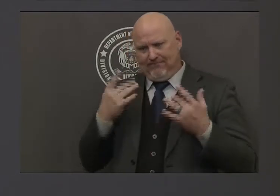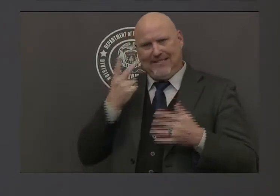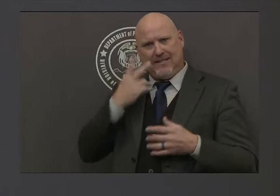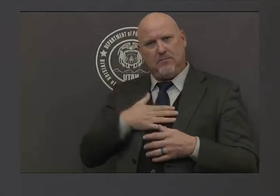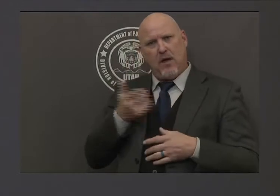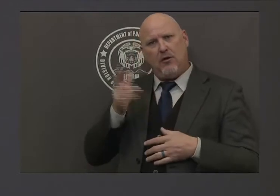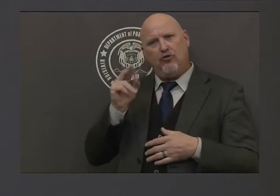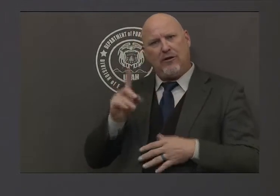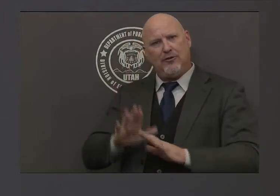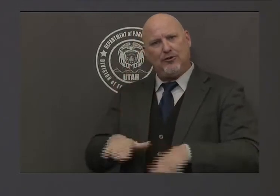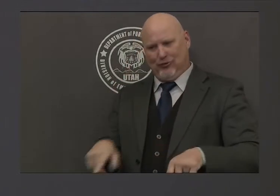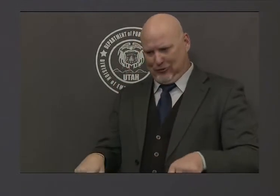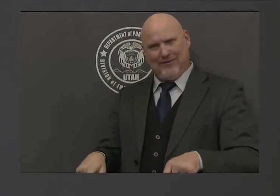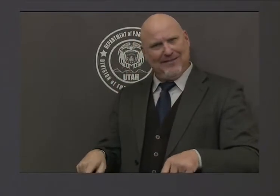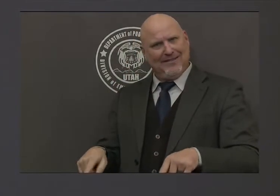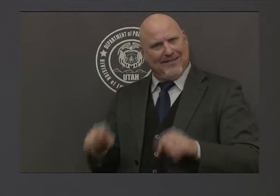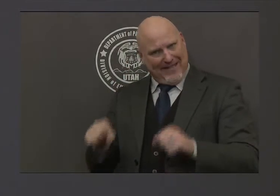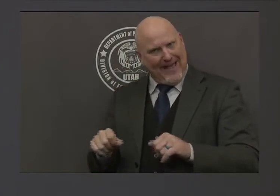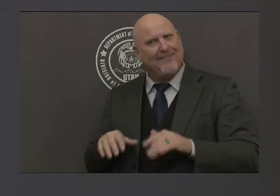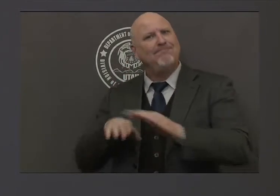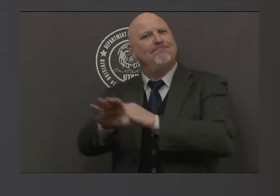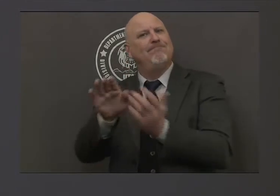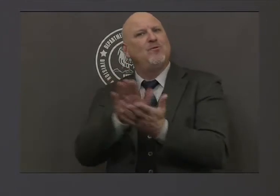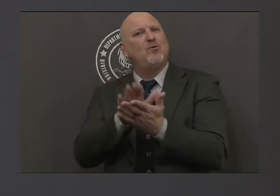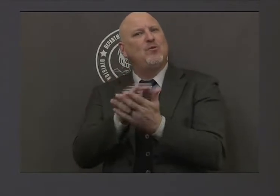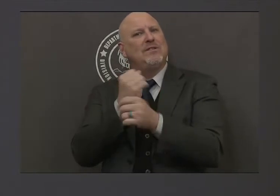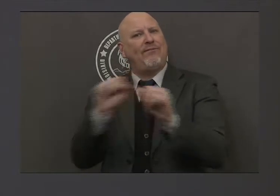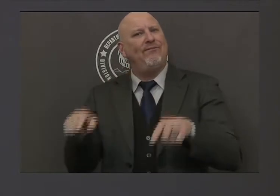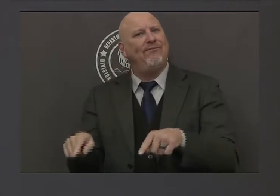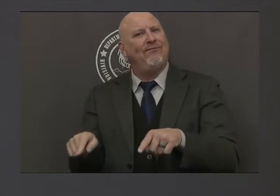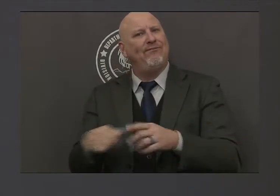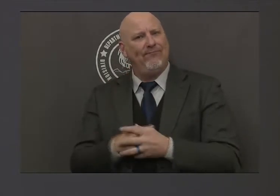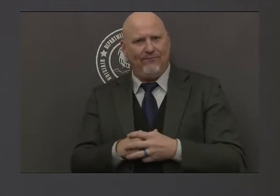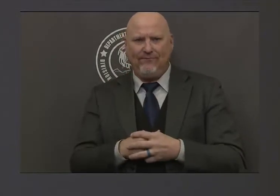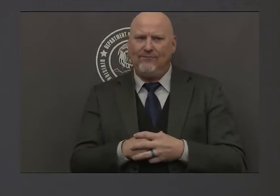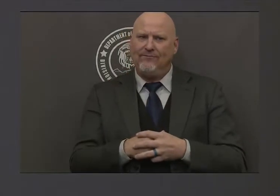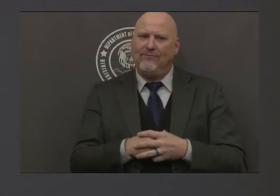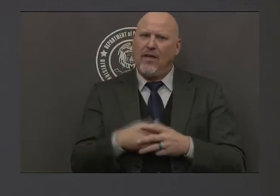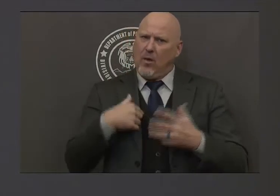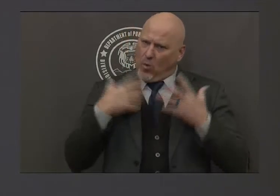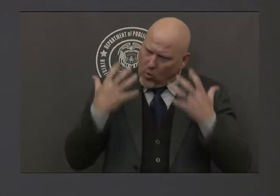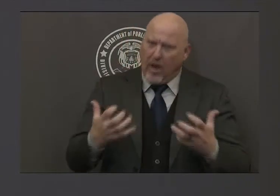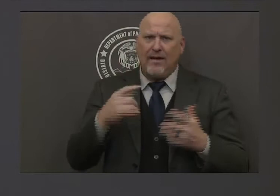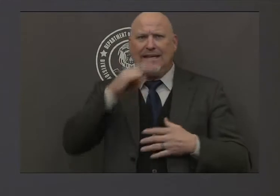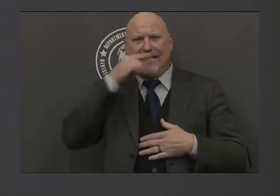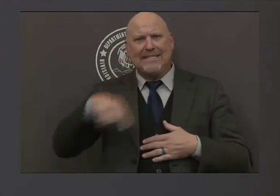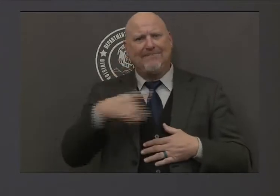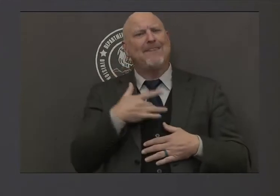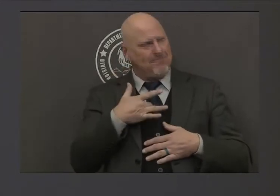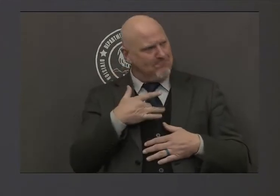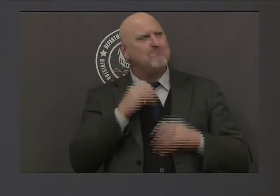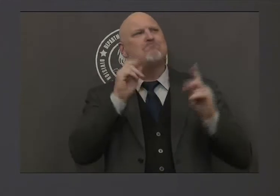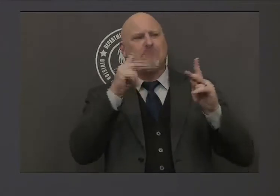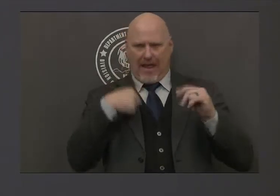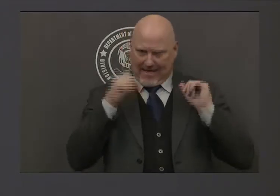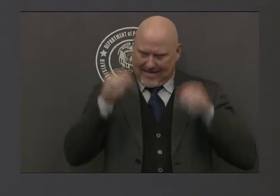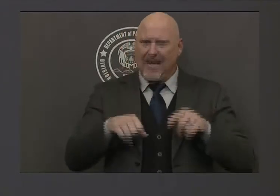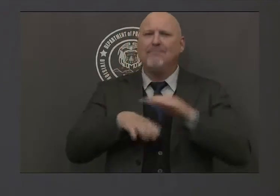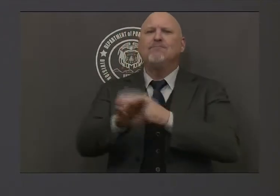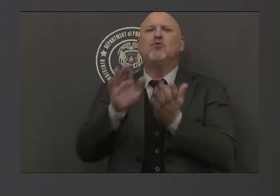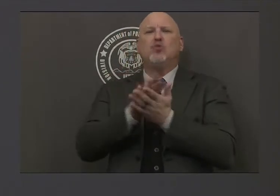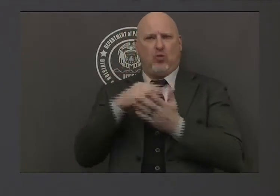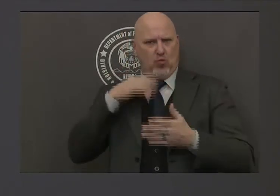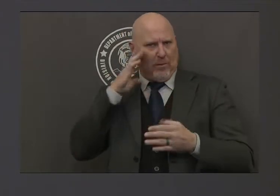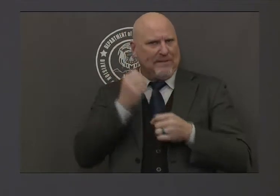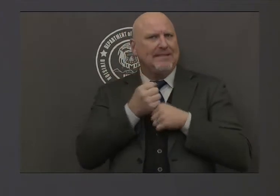safe environment, and teachers likewise can know that they're going to a safe environment. The data shows that that in fact is occurring. We're going to